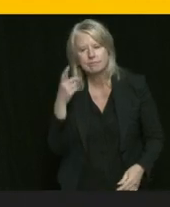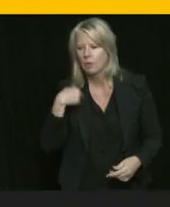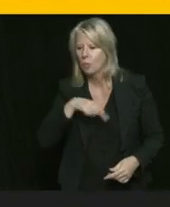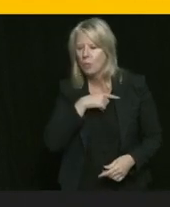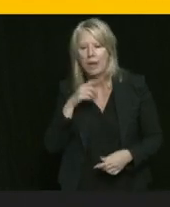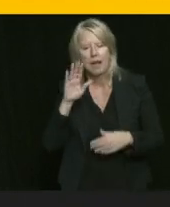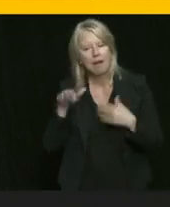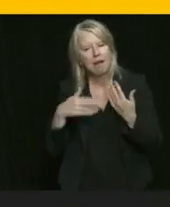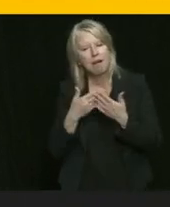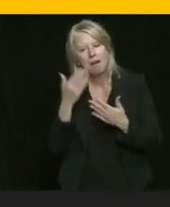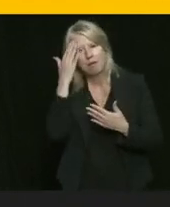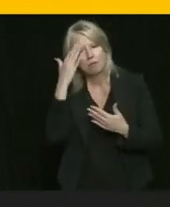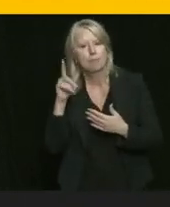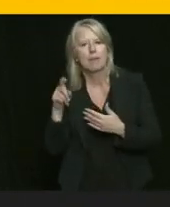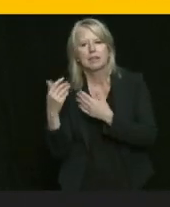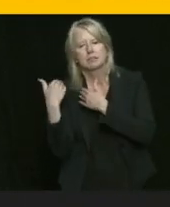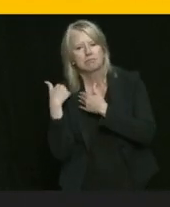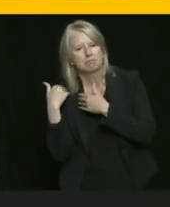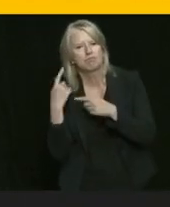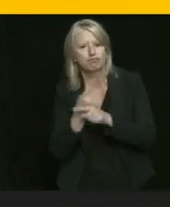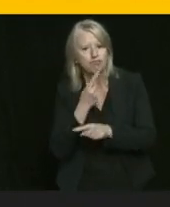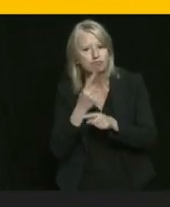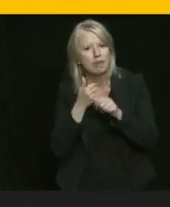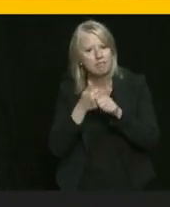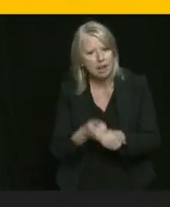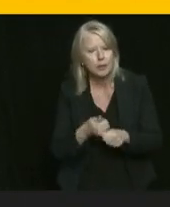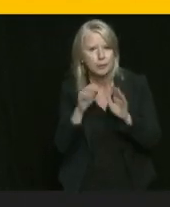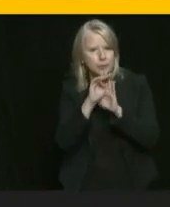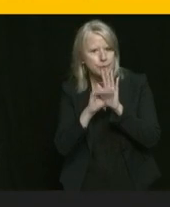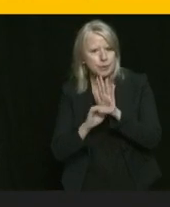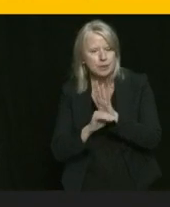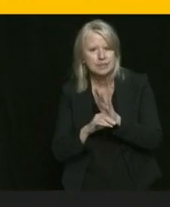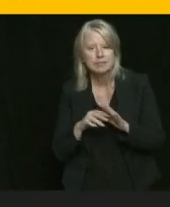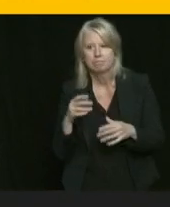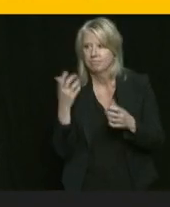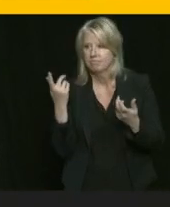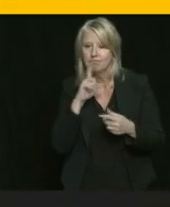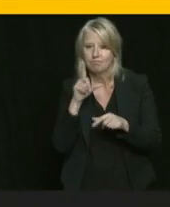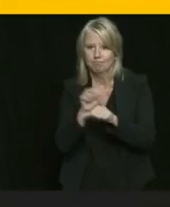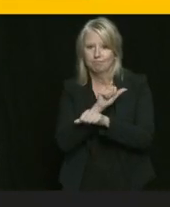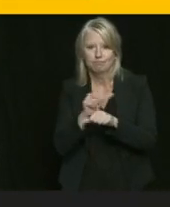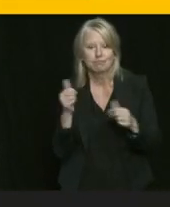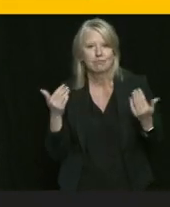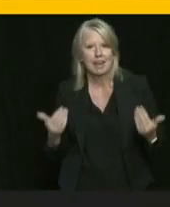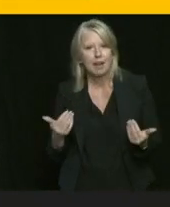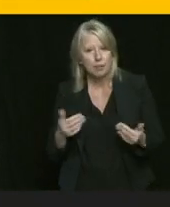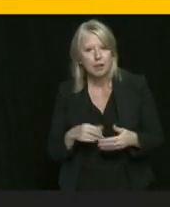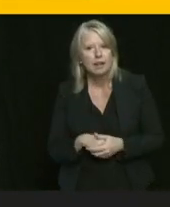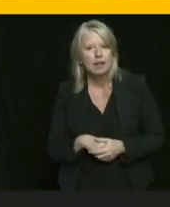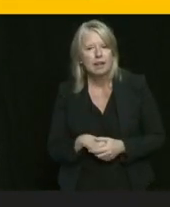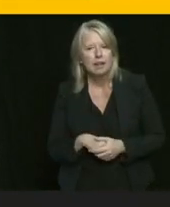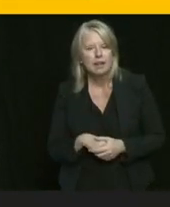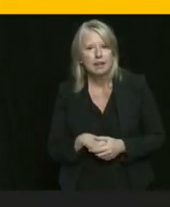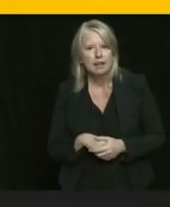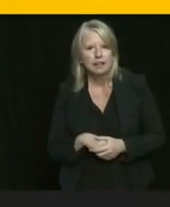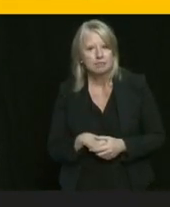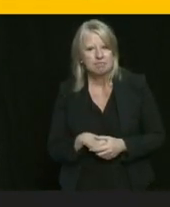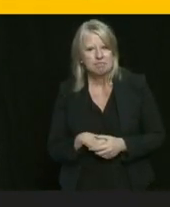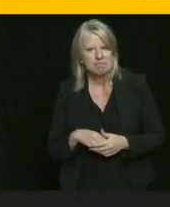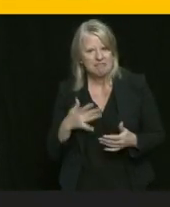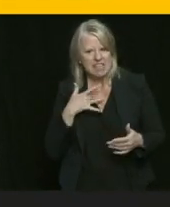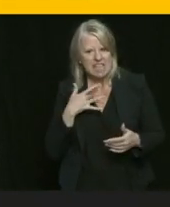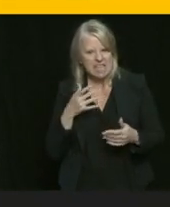responsibly. La réalité, c'est que nous allons pas passer the reality is cette crise, that we won't get through this